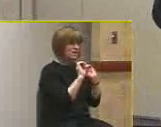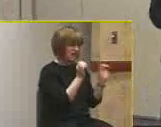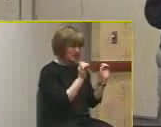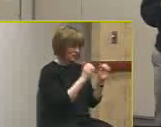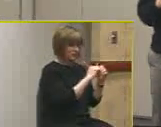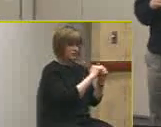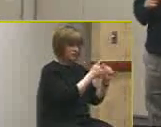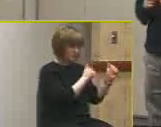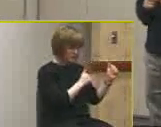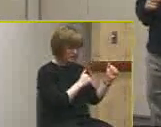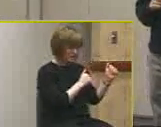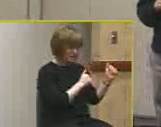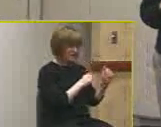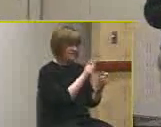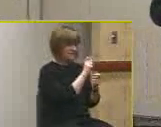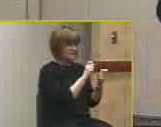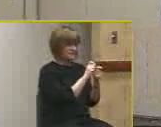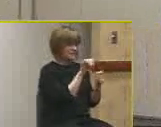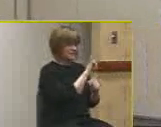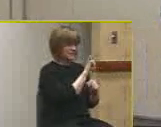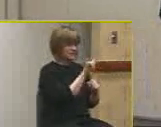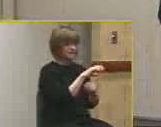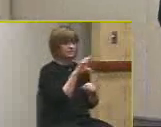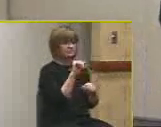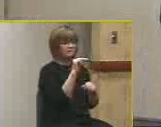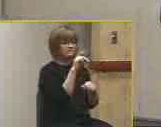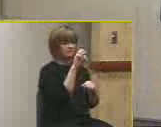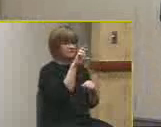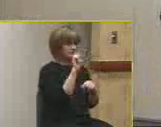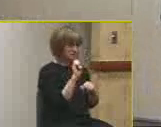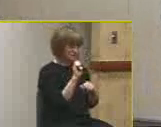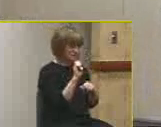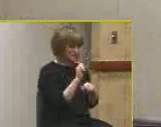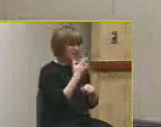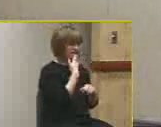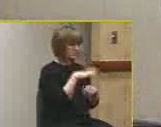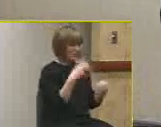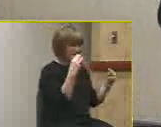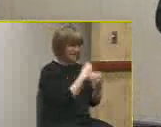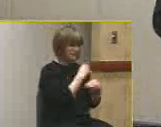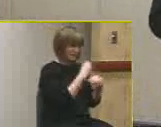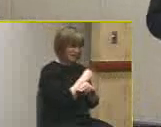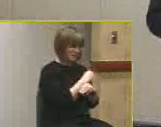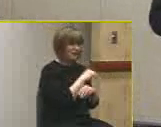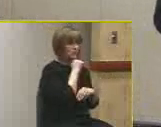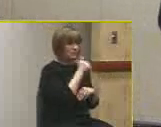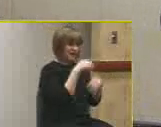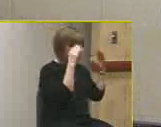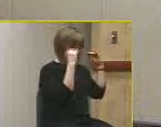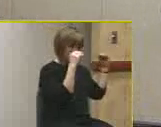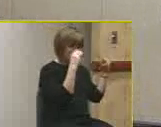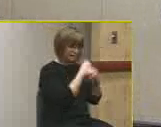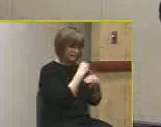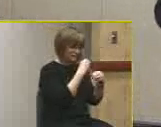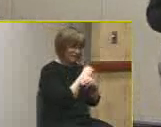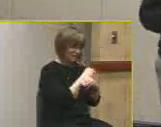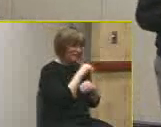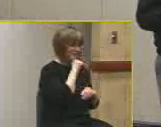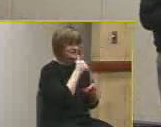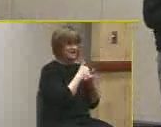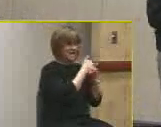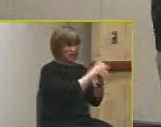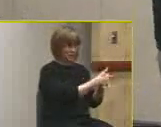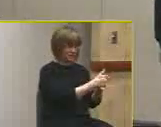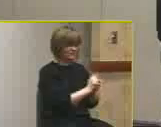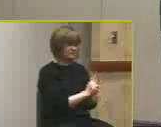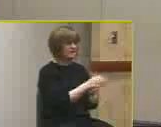avoiding it. It's exactly the same as saying, Andre's bad at math. Let's not teach math anymore. It isn't doing anybody any good.